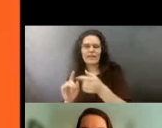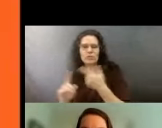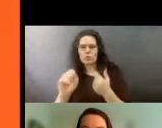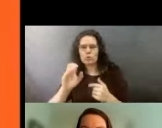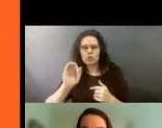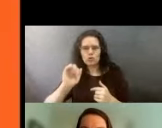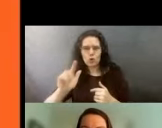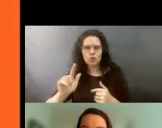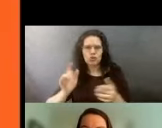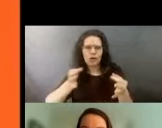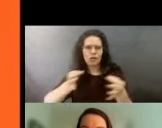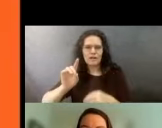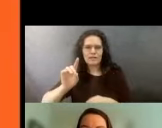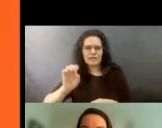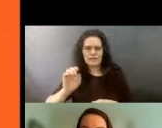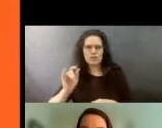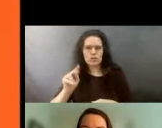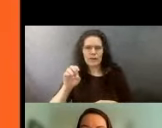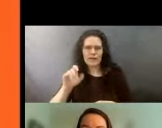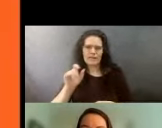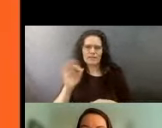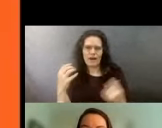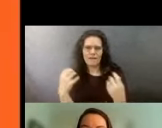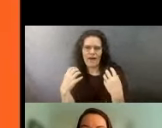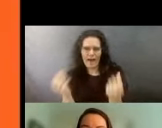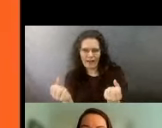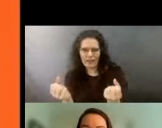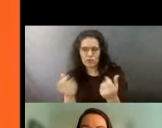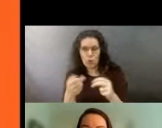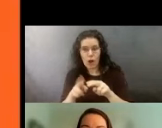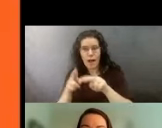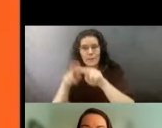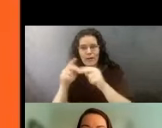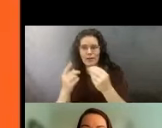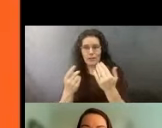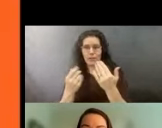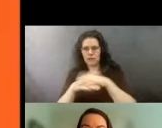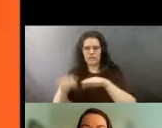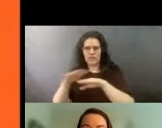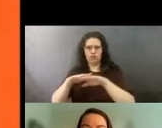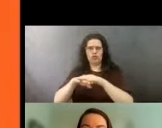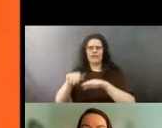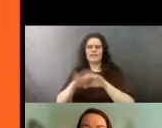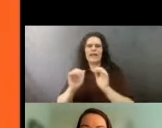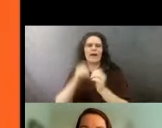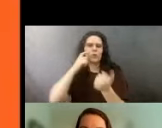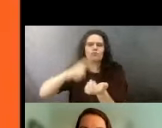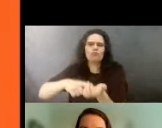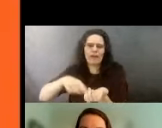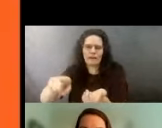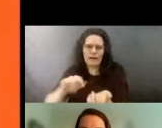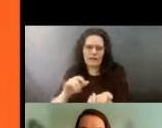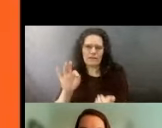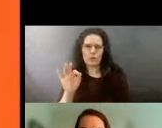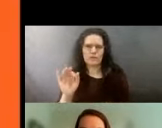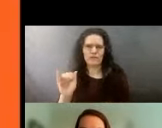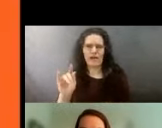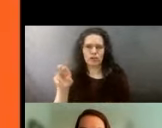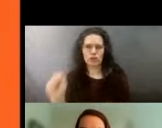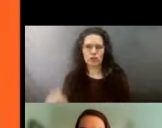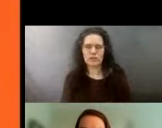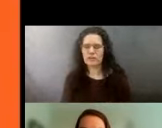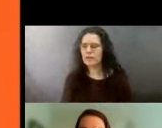only compounding, but also synergizing. And how can we recognize that? I think the second challenge, which was mentioned by other speakers, is how